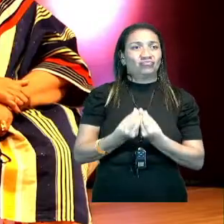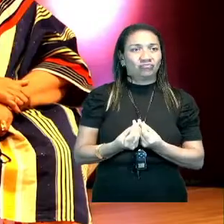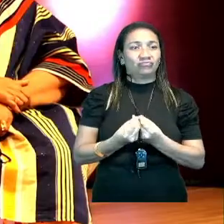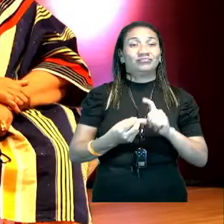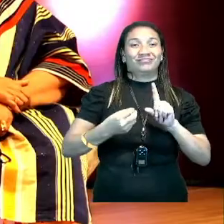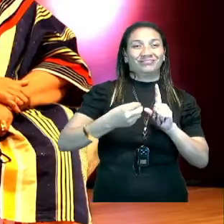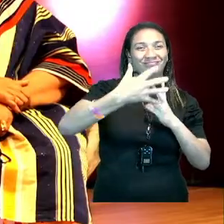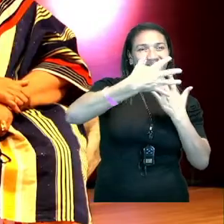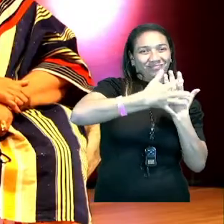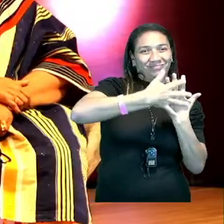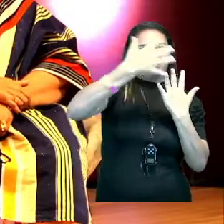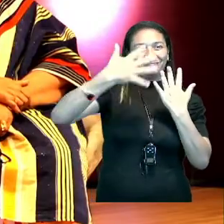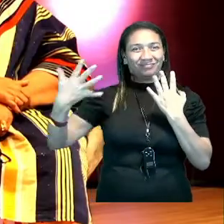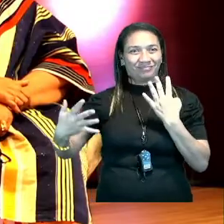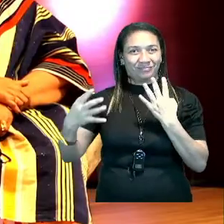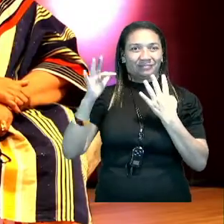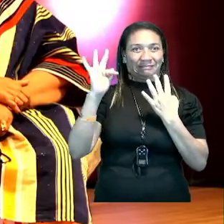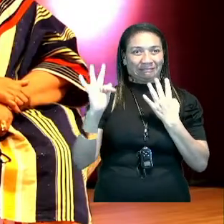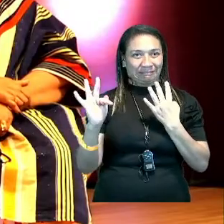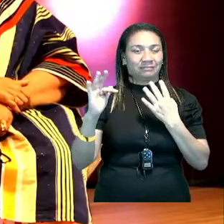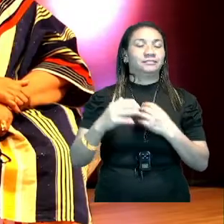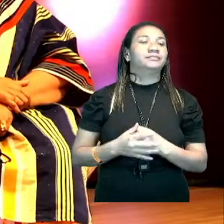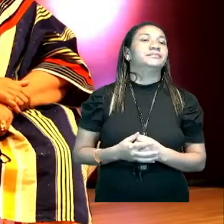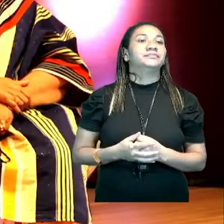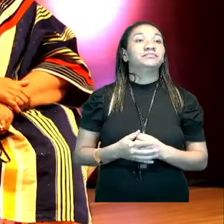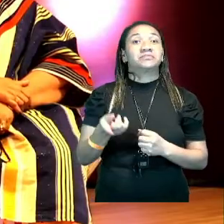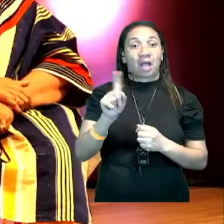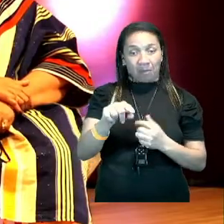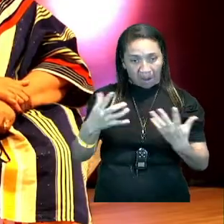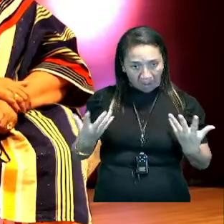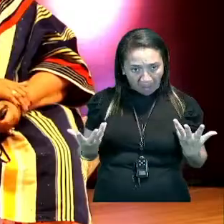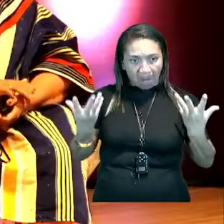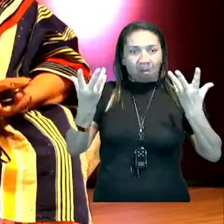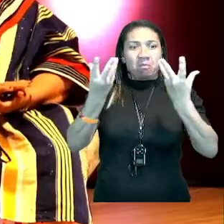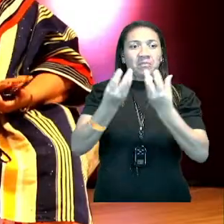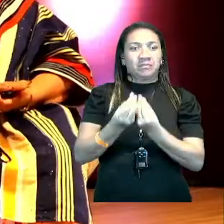walking alongside the LGBTIQ plus community.